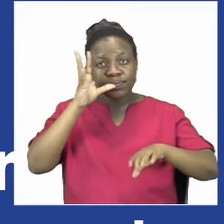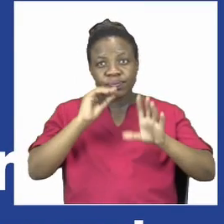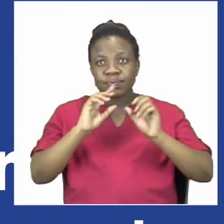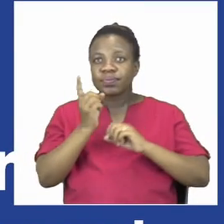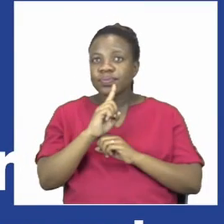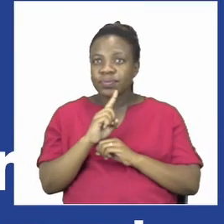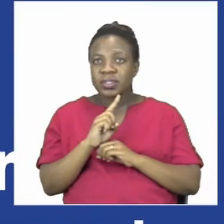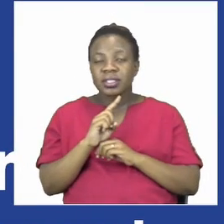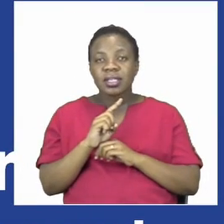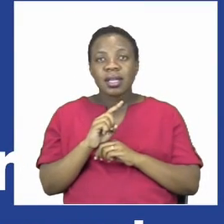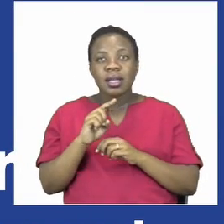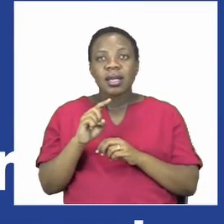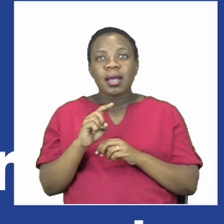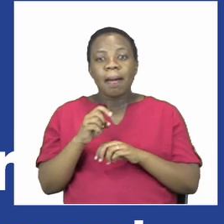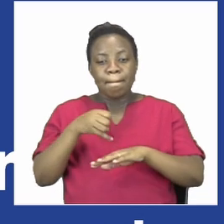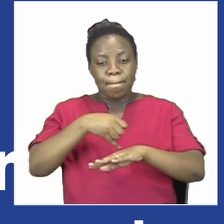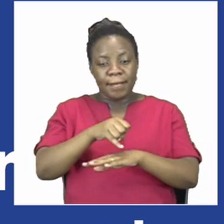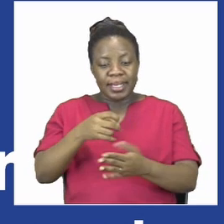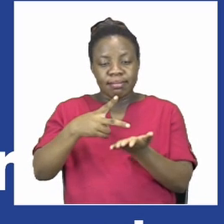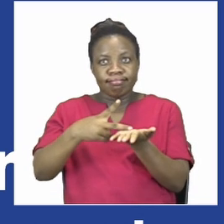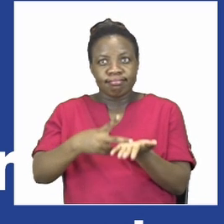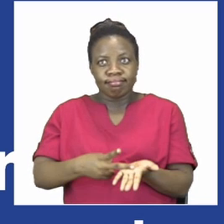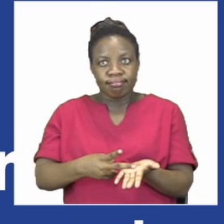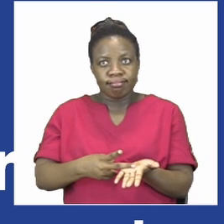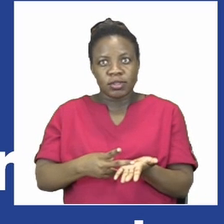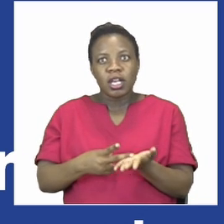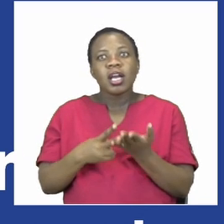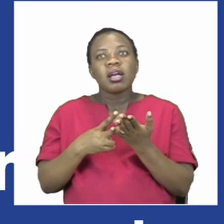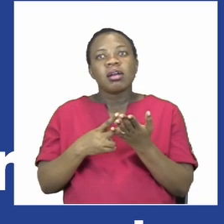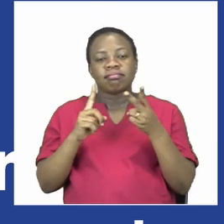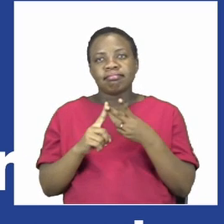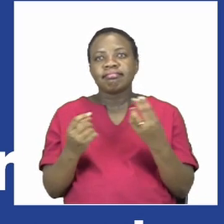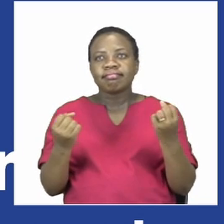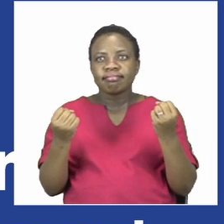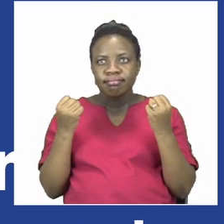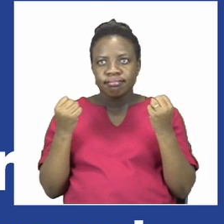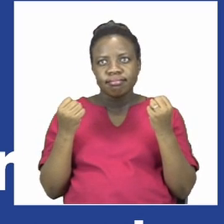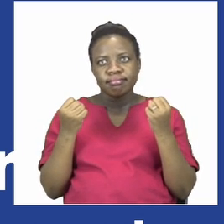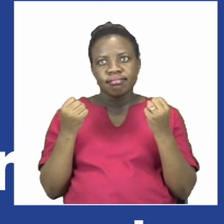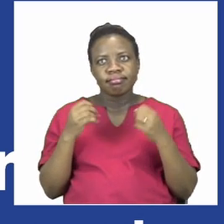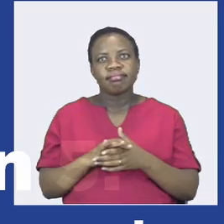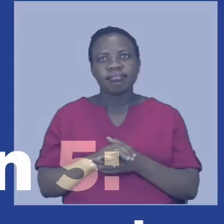doing place value and energy.